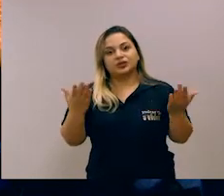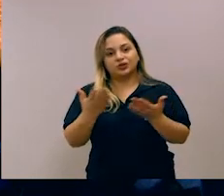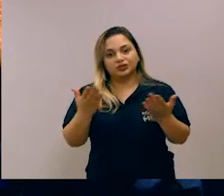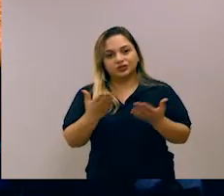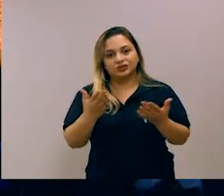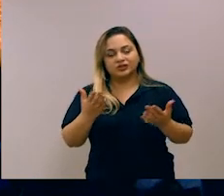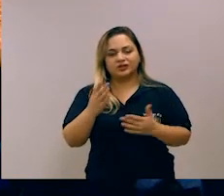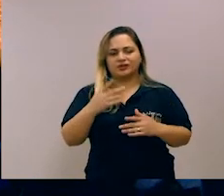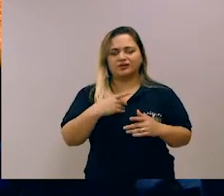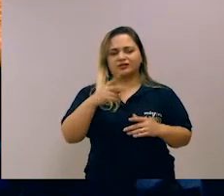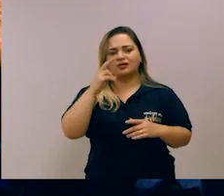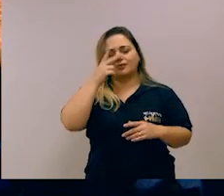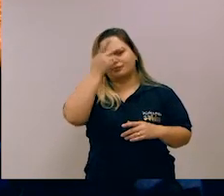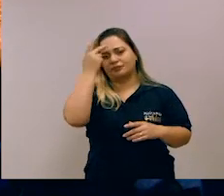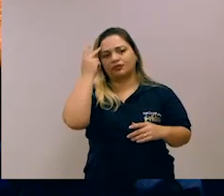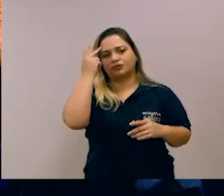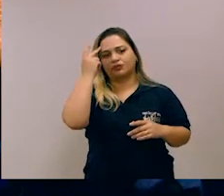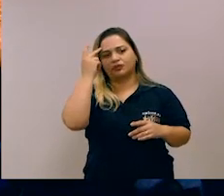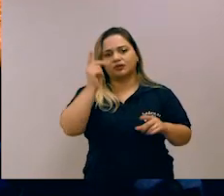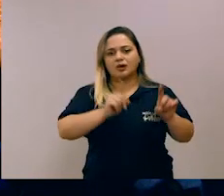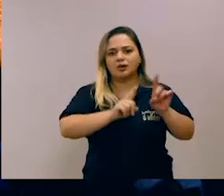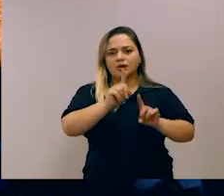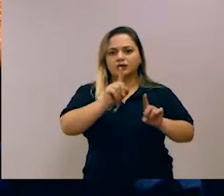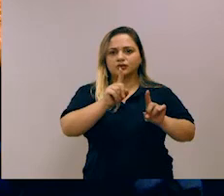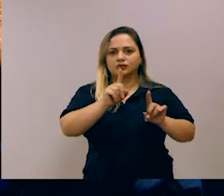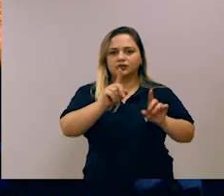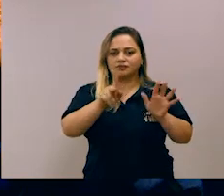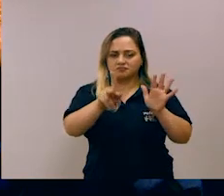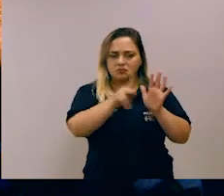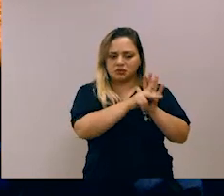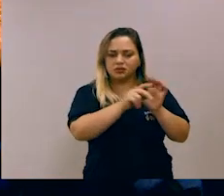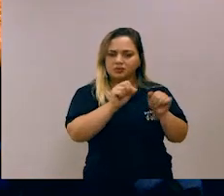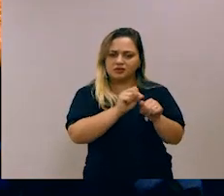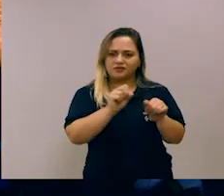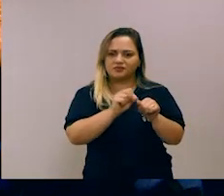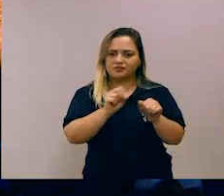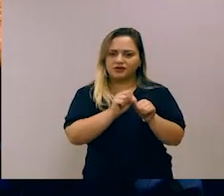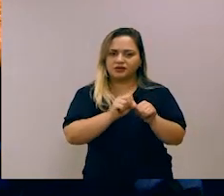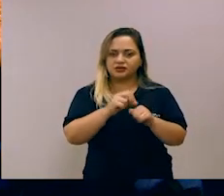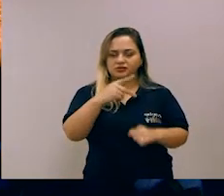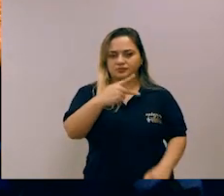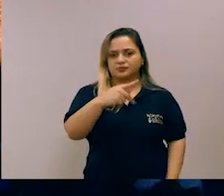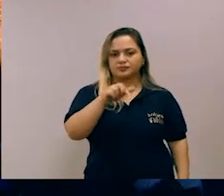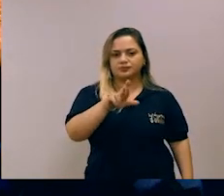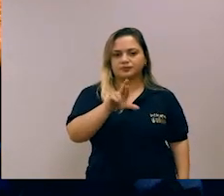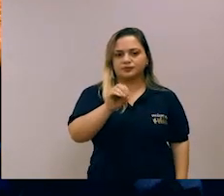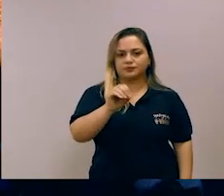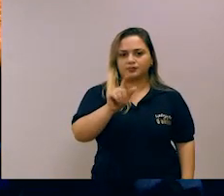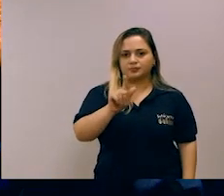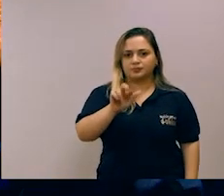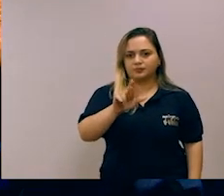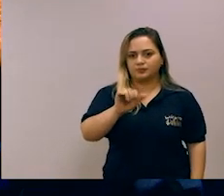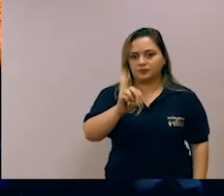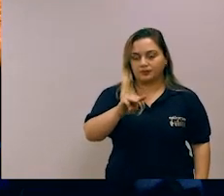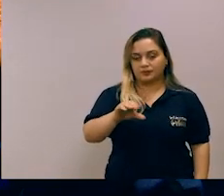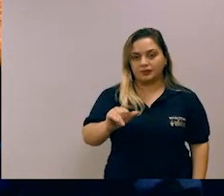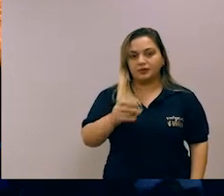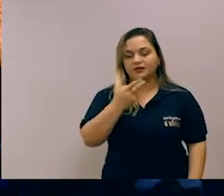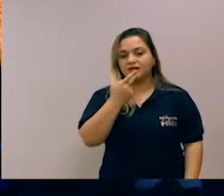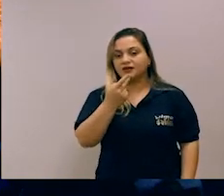But the language programmers, they were surprised because they said that the language was not done for